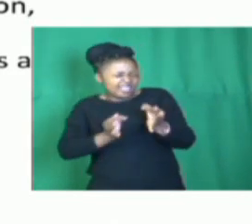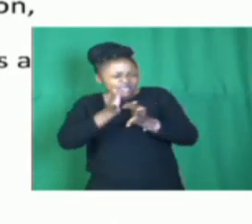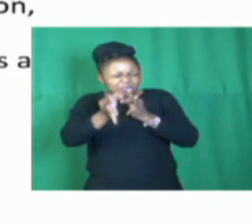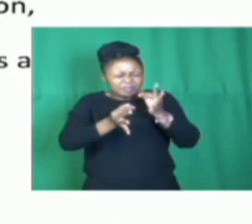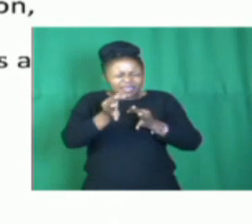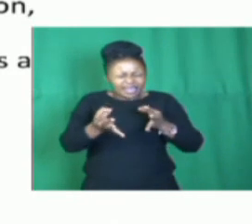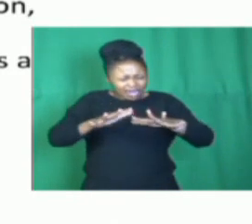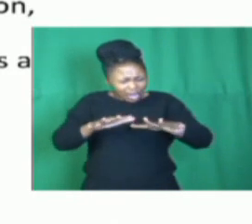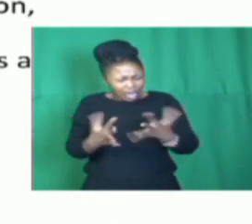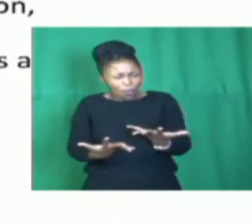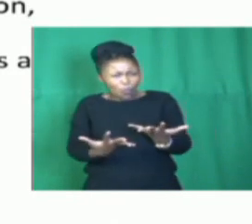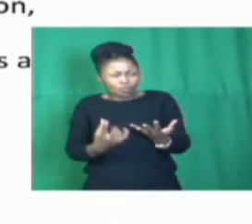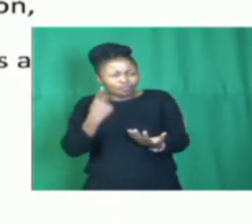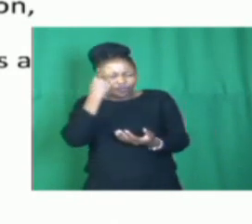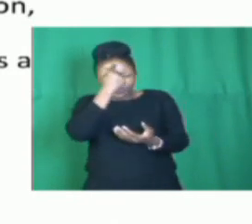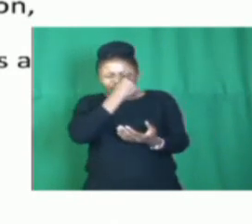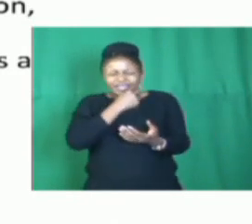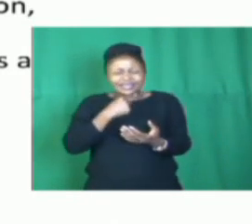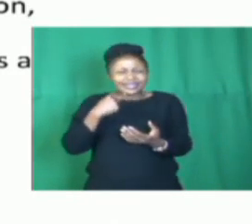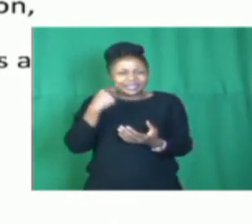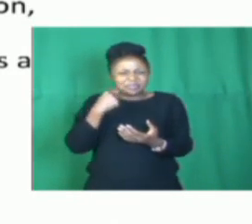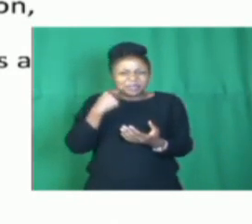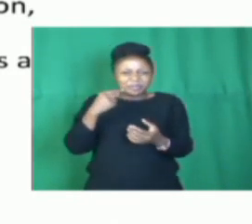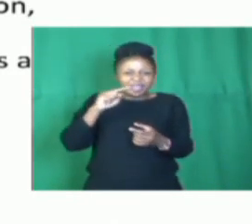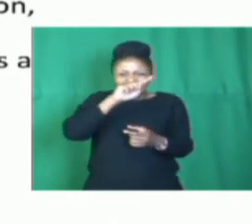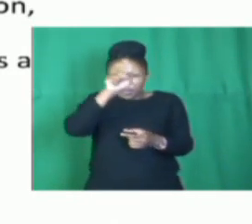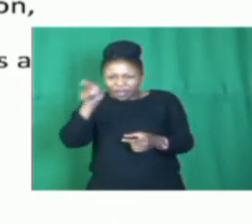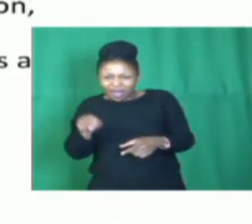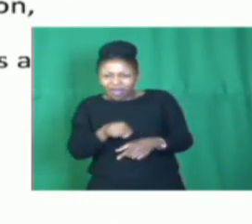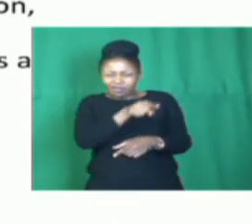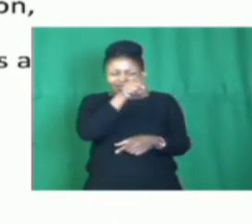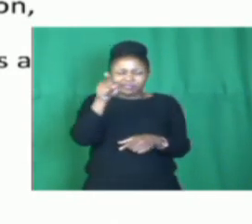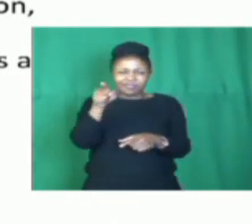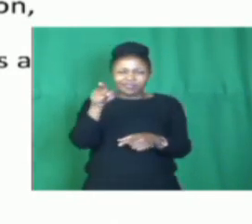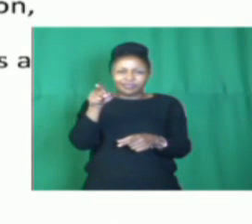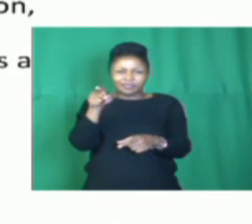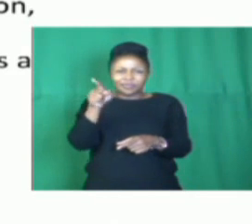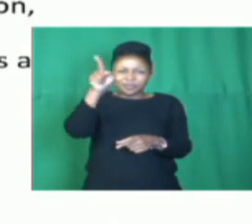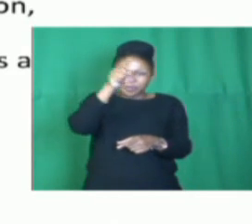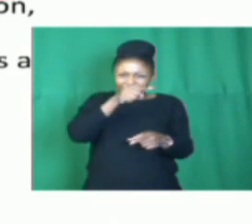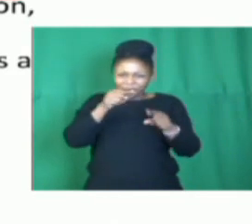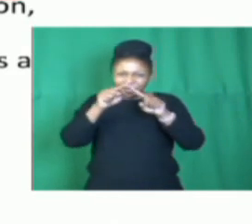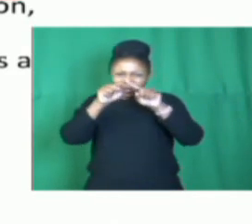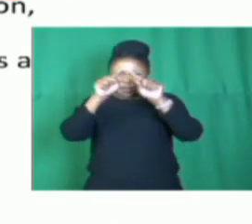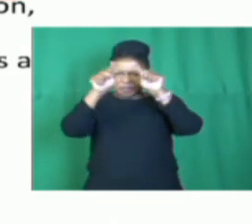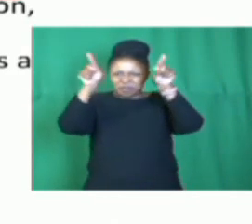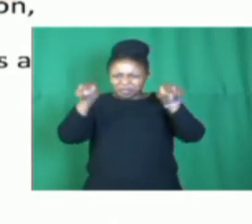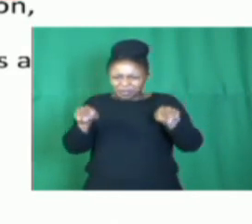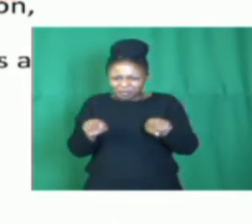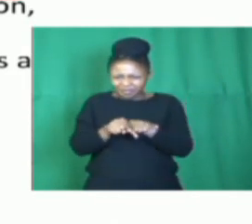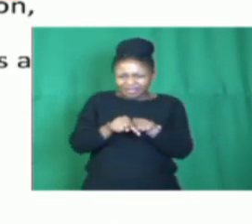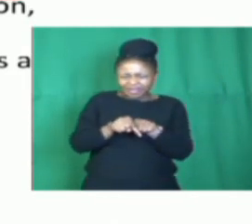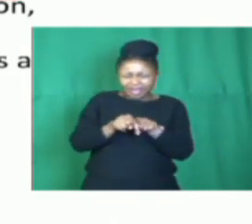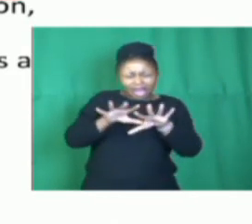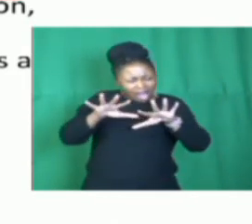the shape of the face. Is it round? Is it oval? Is it pear shape? These